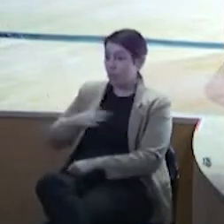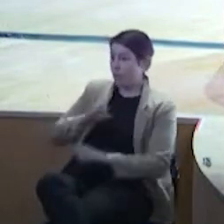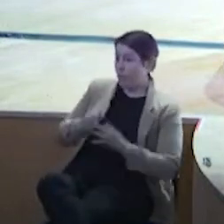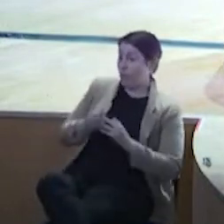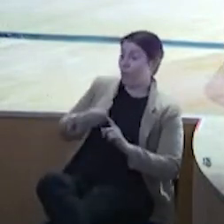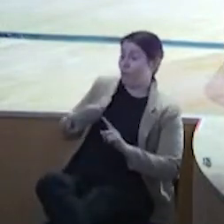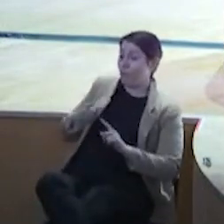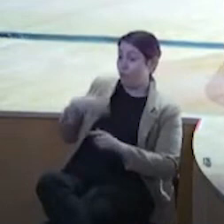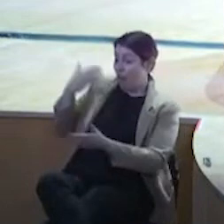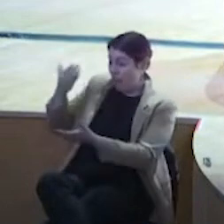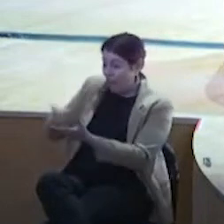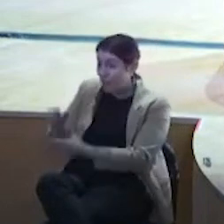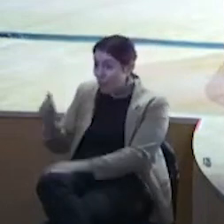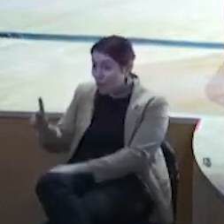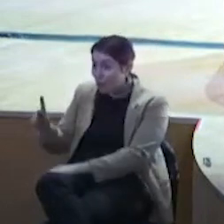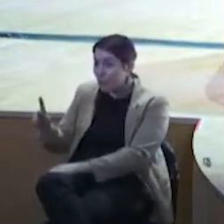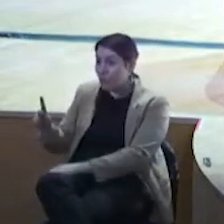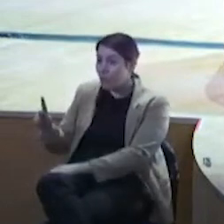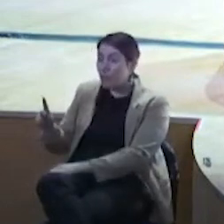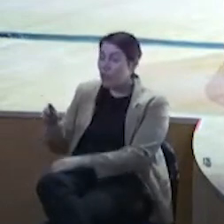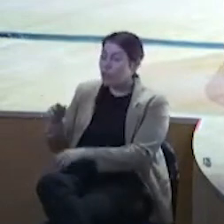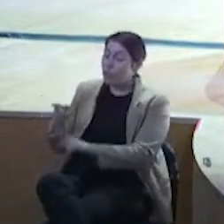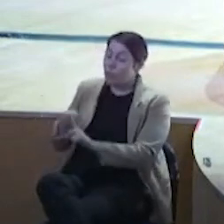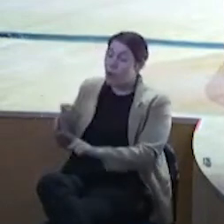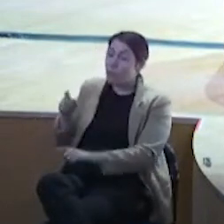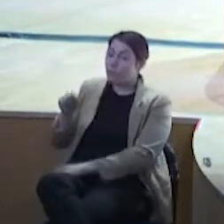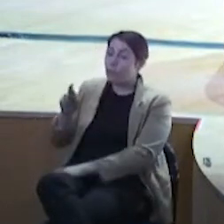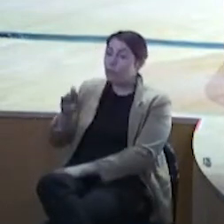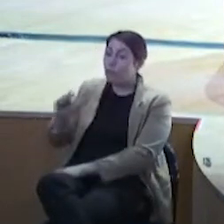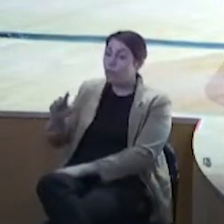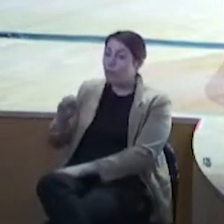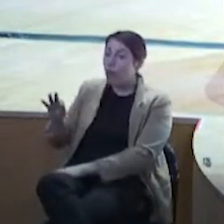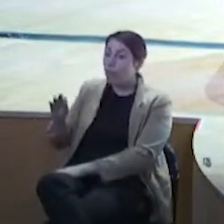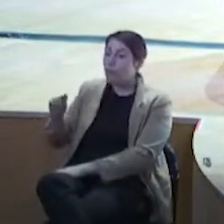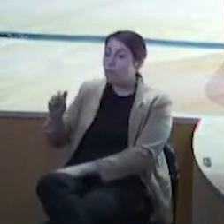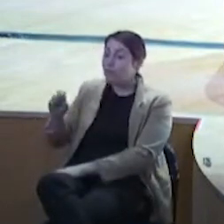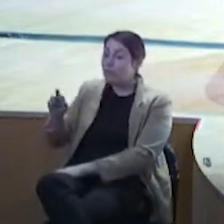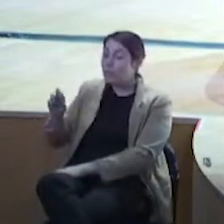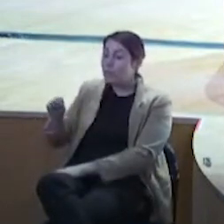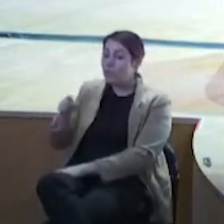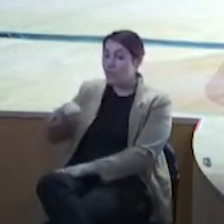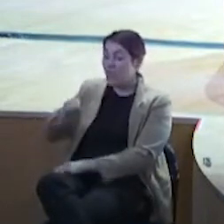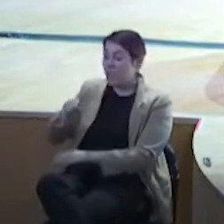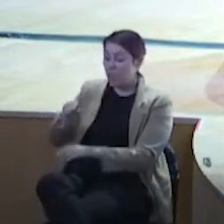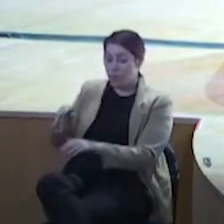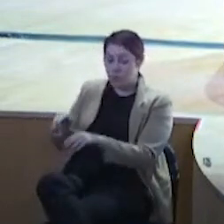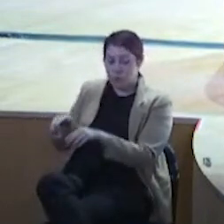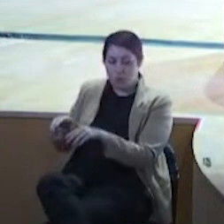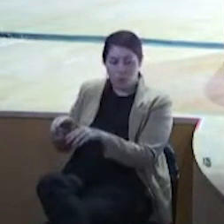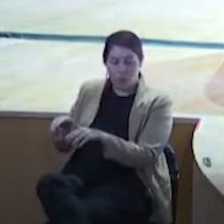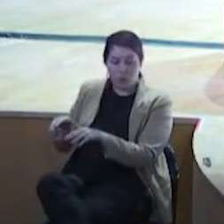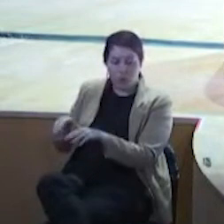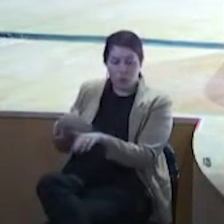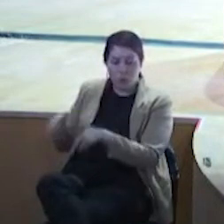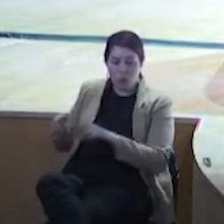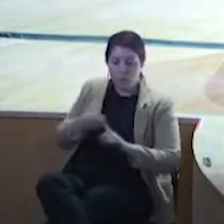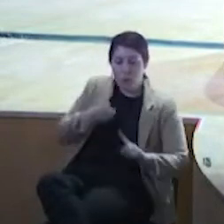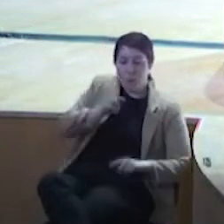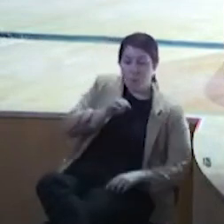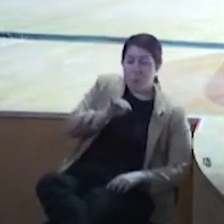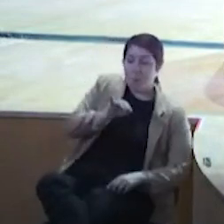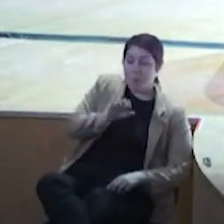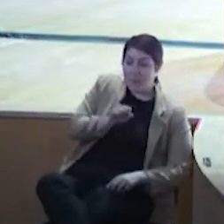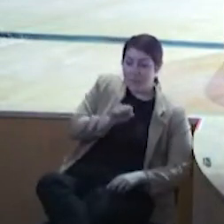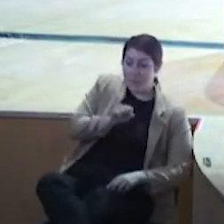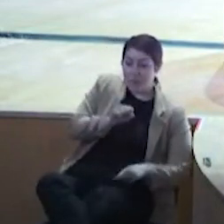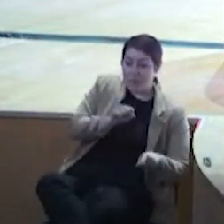at the end of the Trail of Tears, the walk that was from Mississippi to